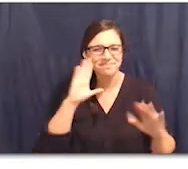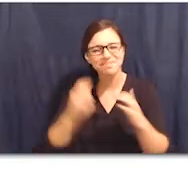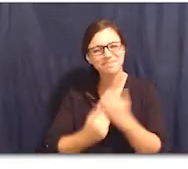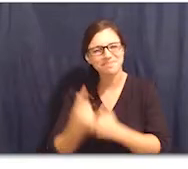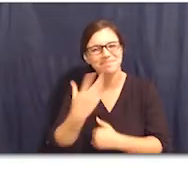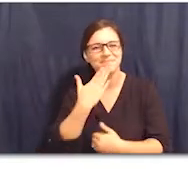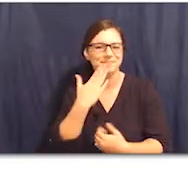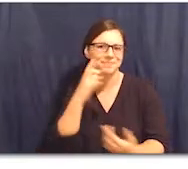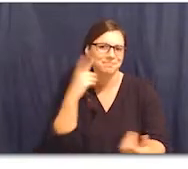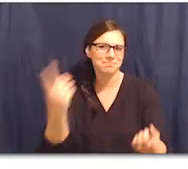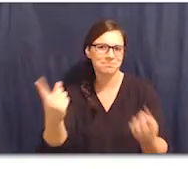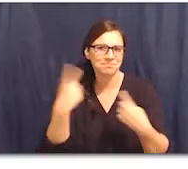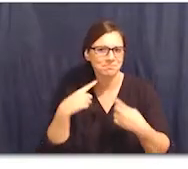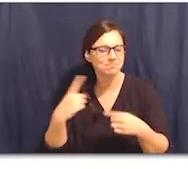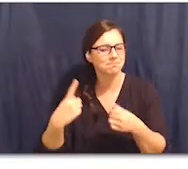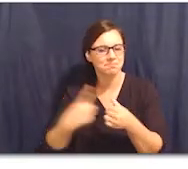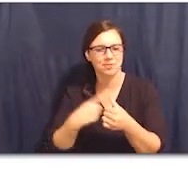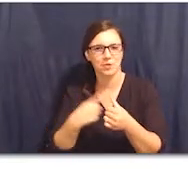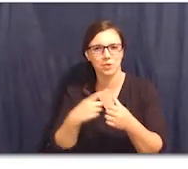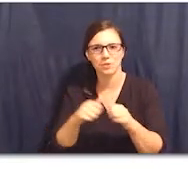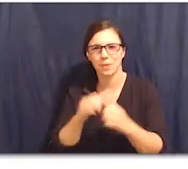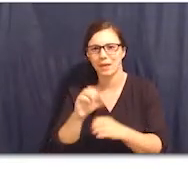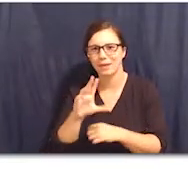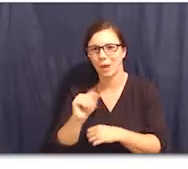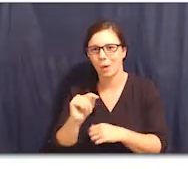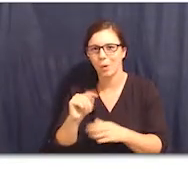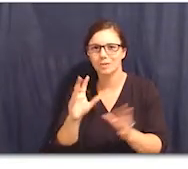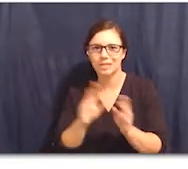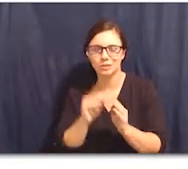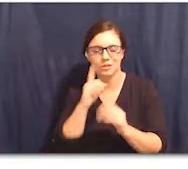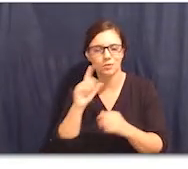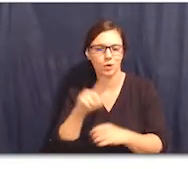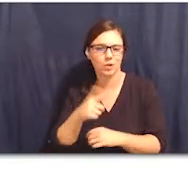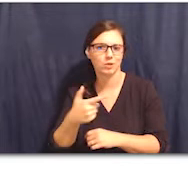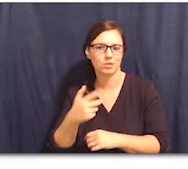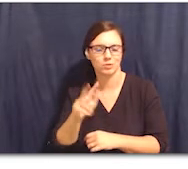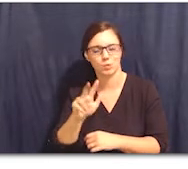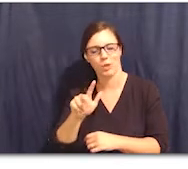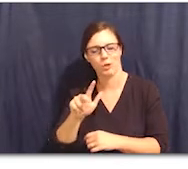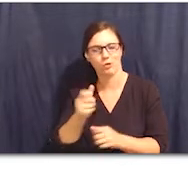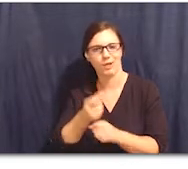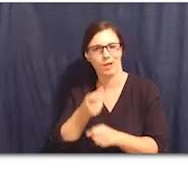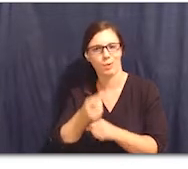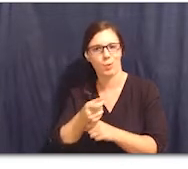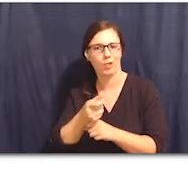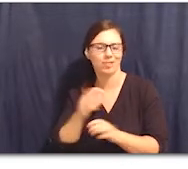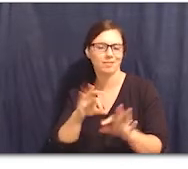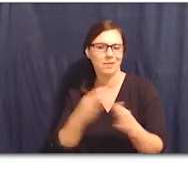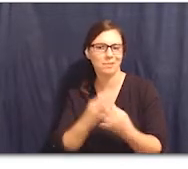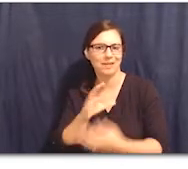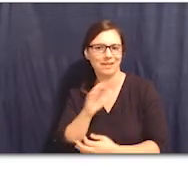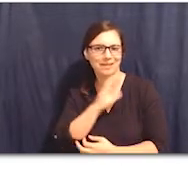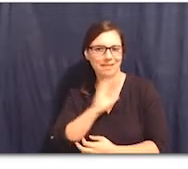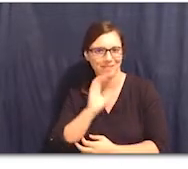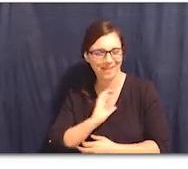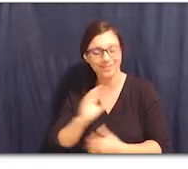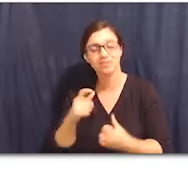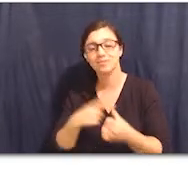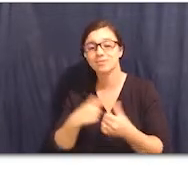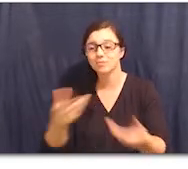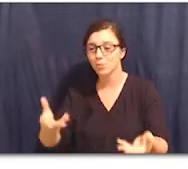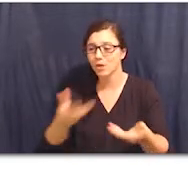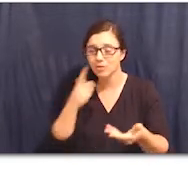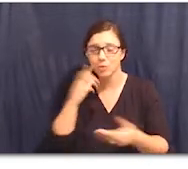Hi, everyone. Thank you so much for coming to our first breakout session of the 23rd Annual Family Cafe. Now, let's please give a warm welcome to our first